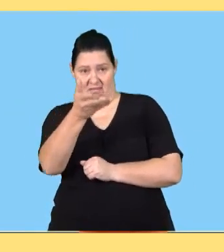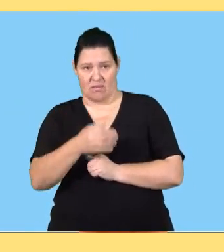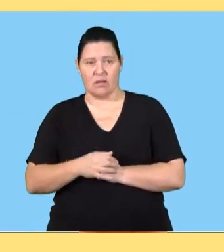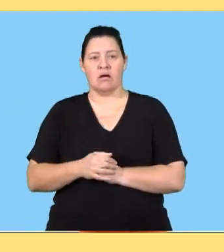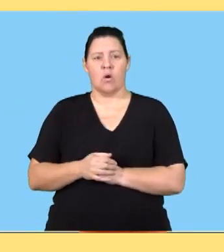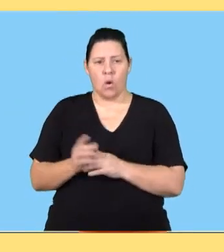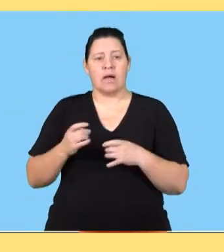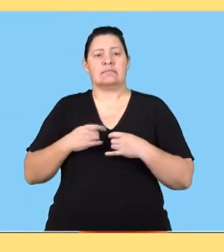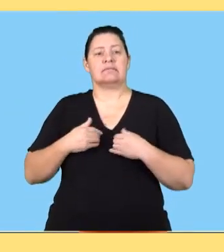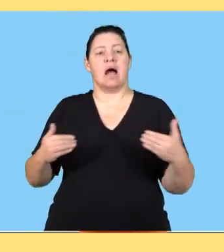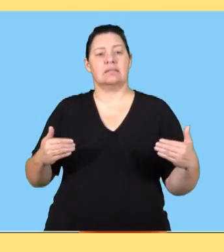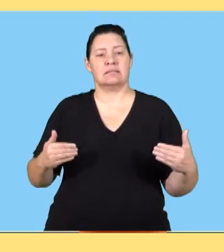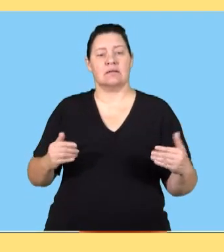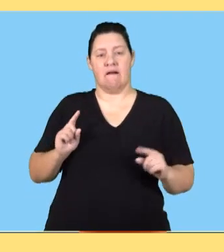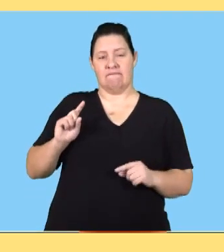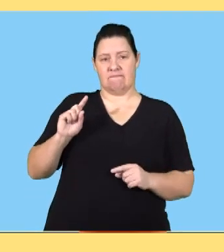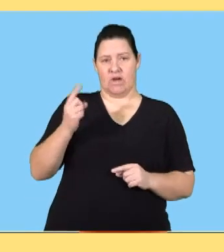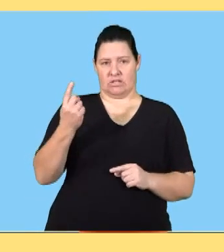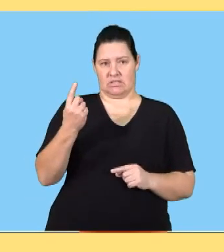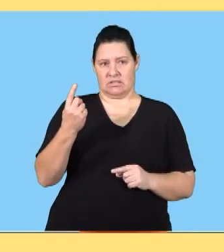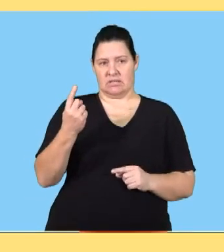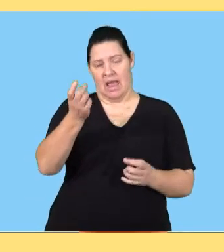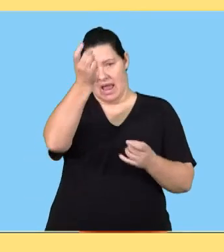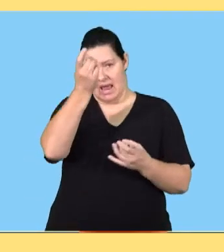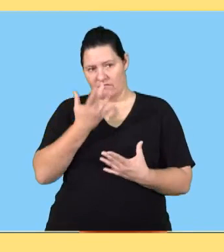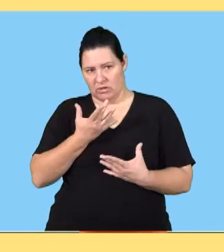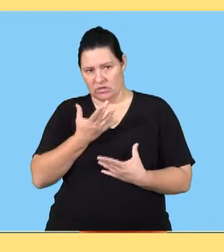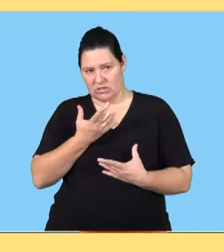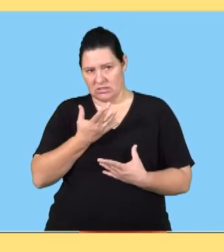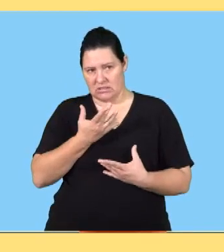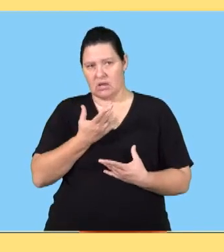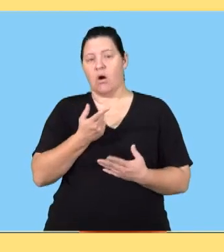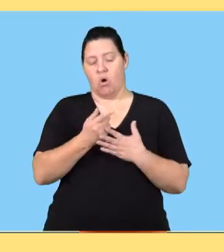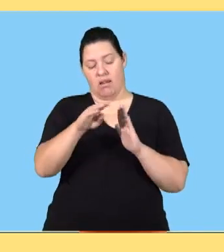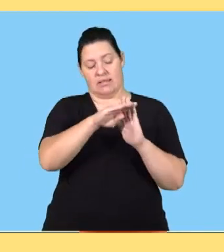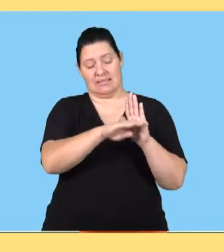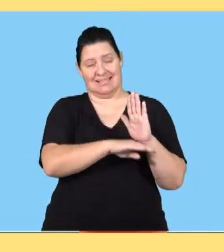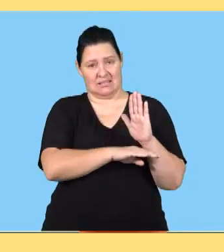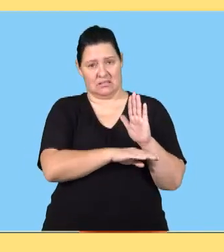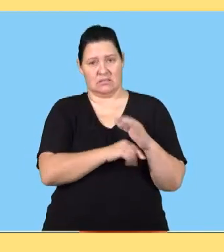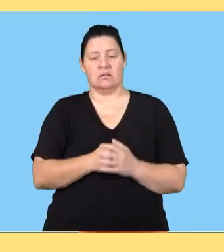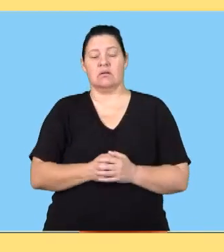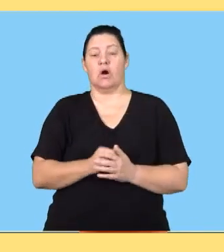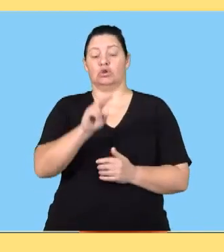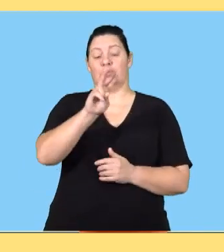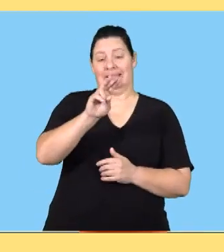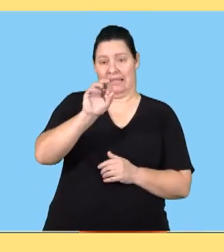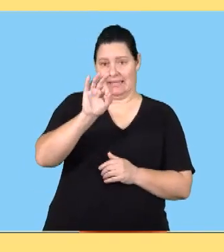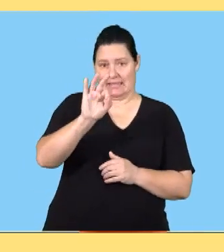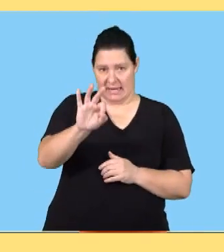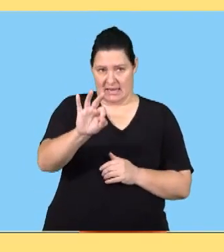journal. And we're going to start off with the first information on our list. It is